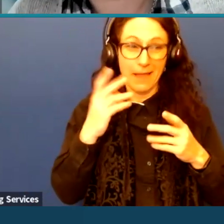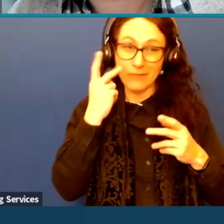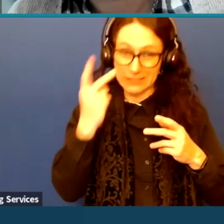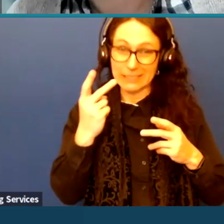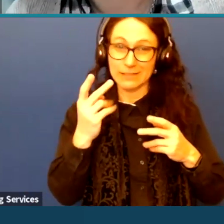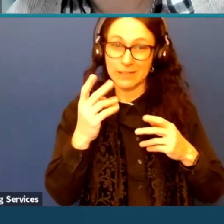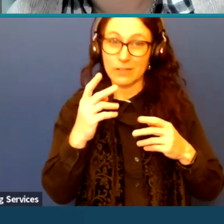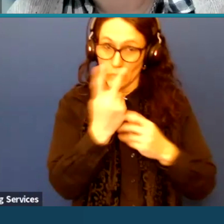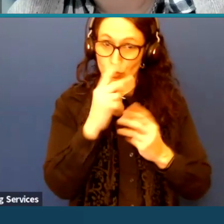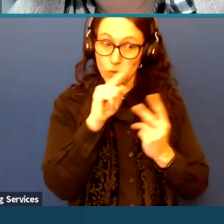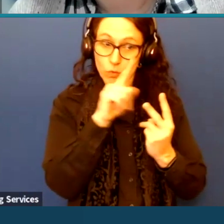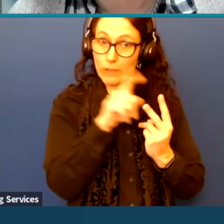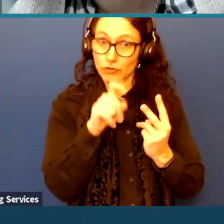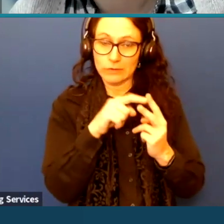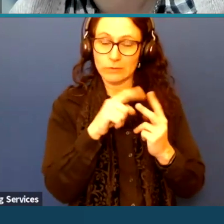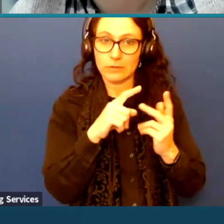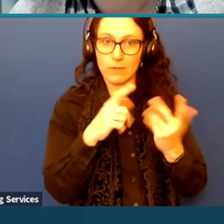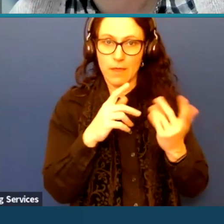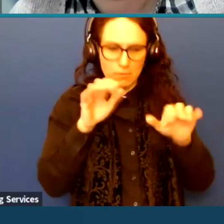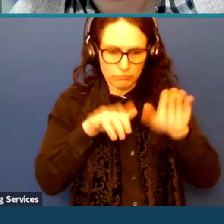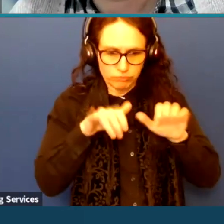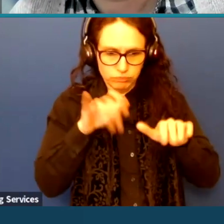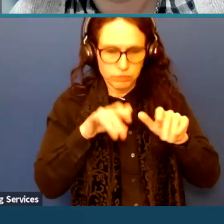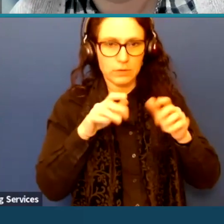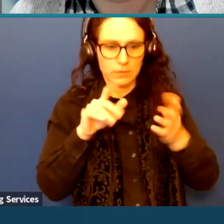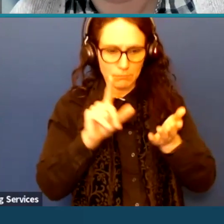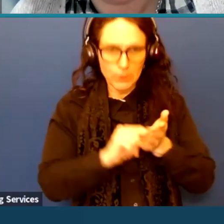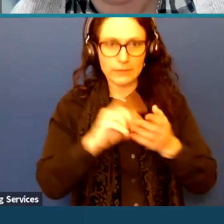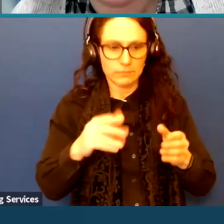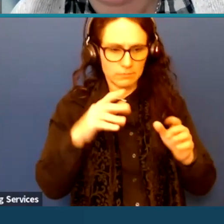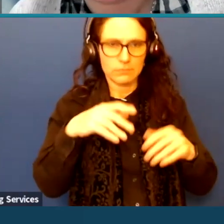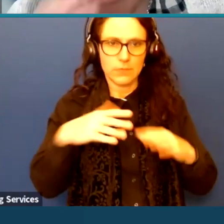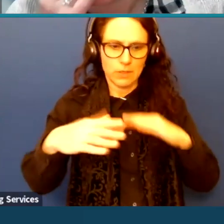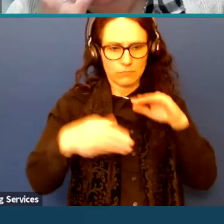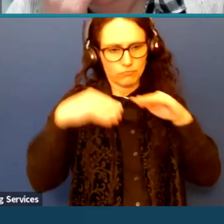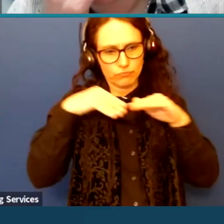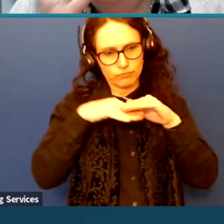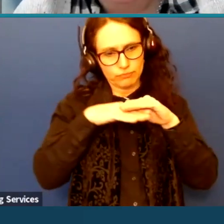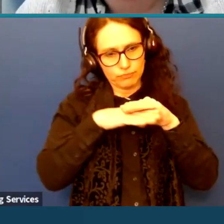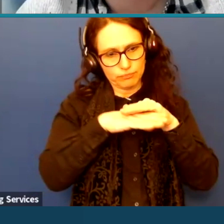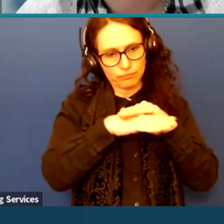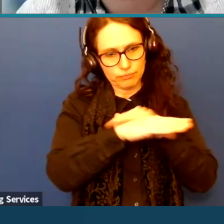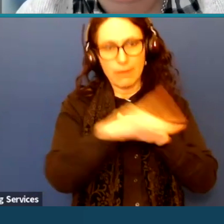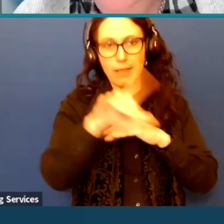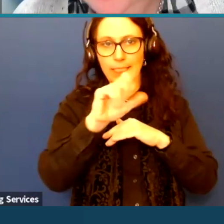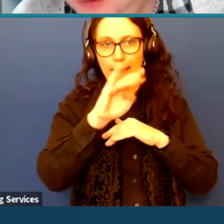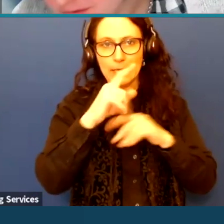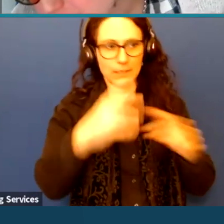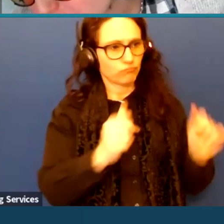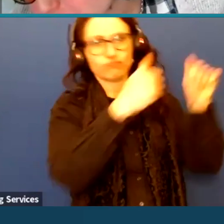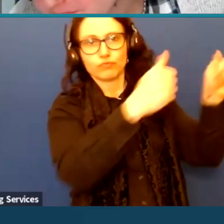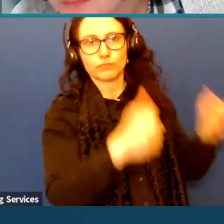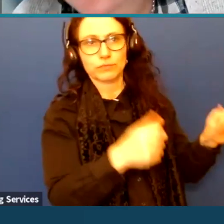it with who's ever doing check-in, who's ever at front desk, whatever it might be, and have them trained on how to ask those 2